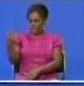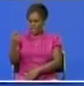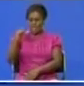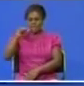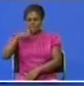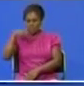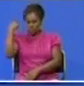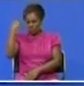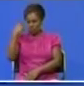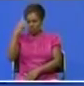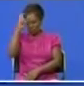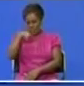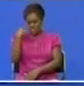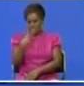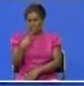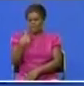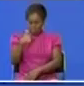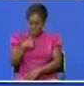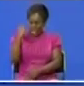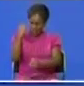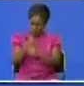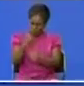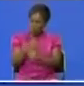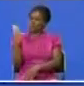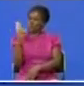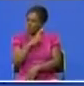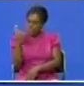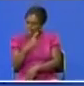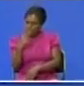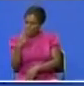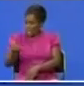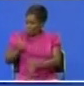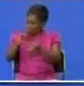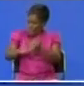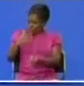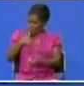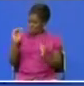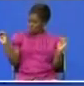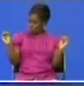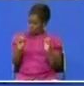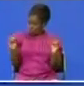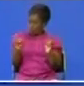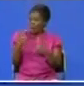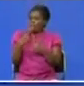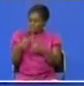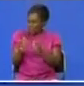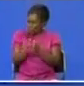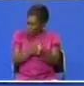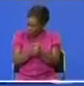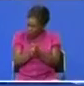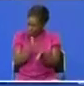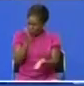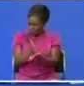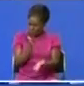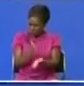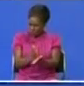look, why not? I took a risk. I didn't tell my wife about it before then, but it was exciting.